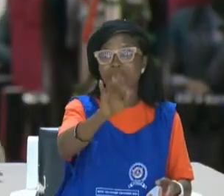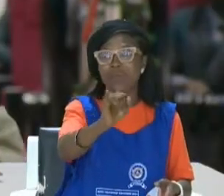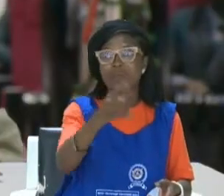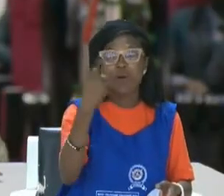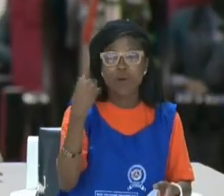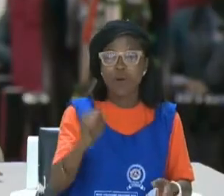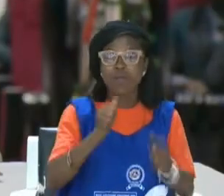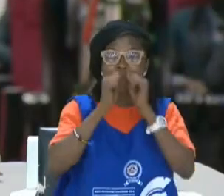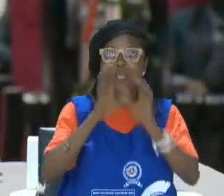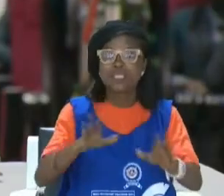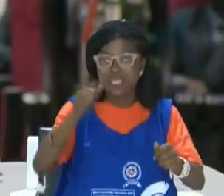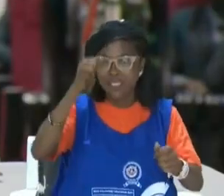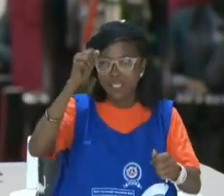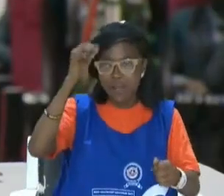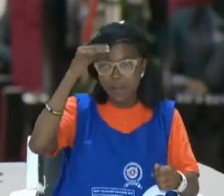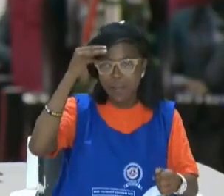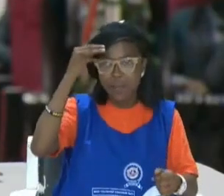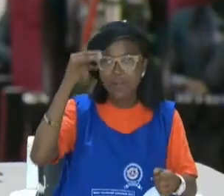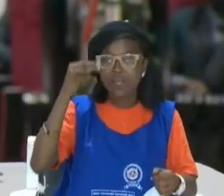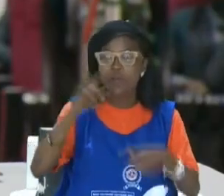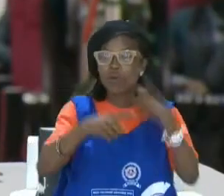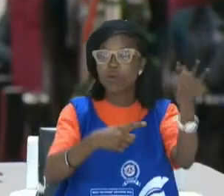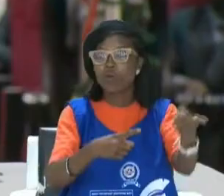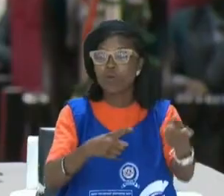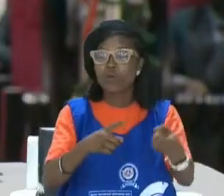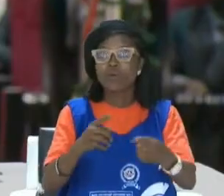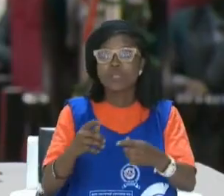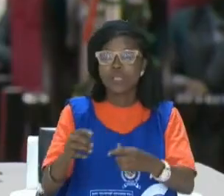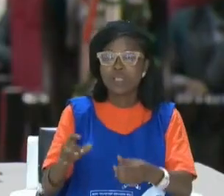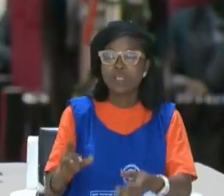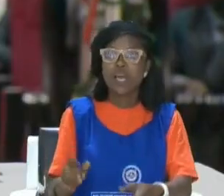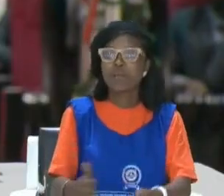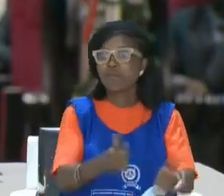said, "Come along, let's go to Kirikiri prison."